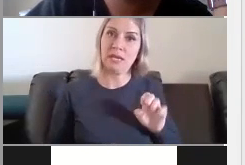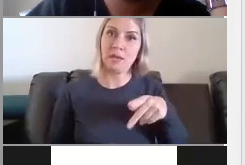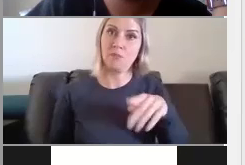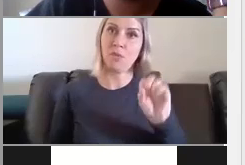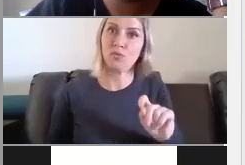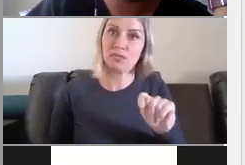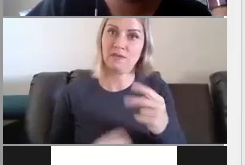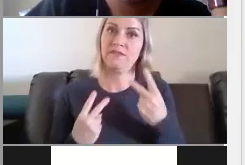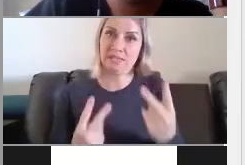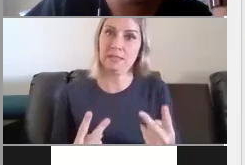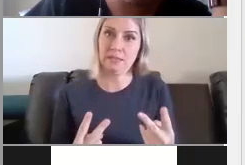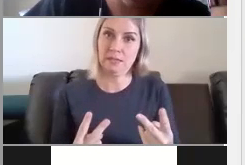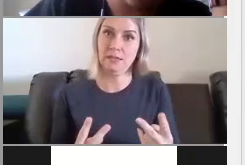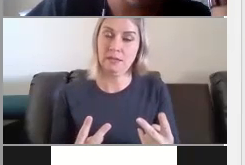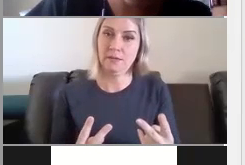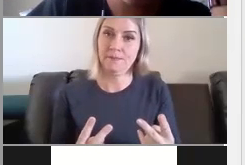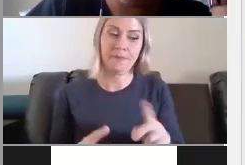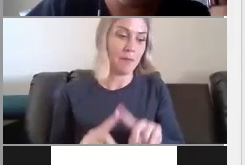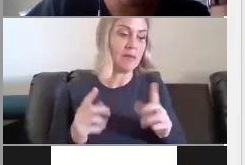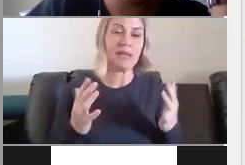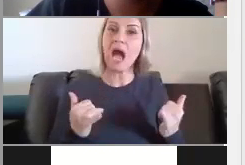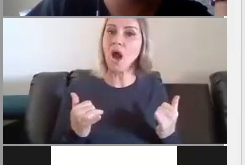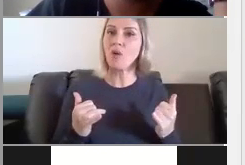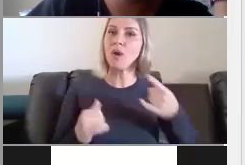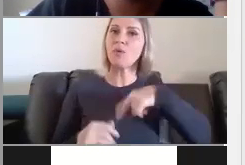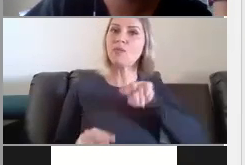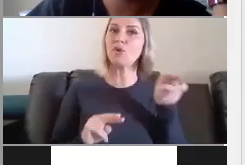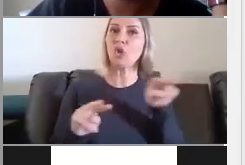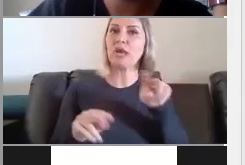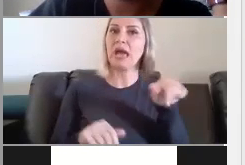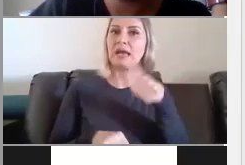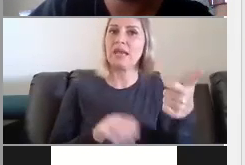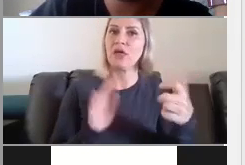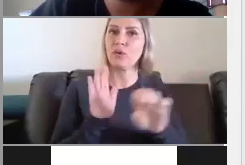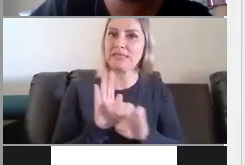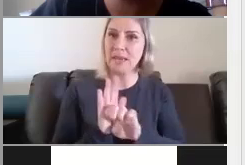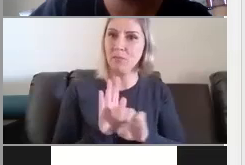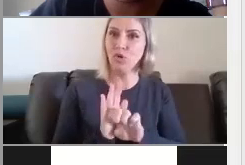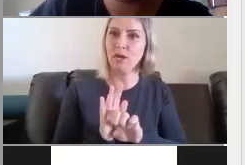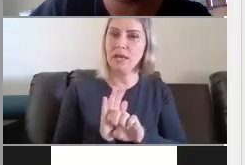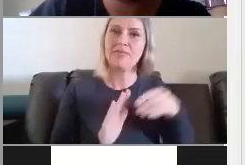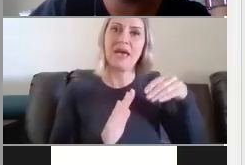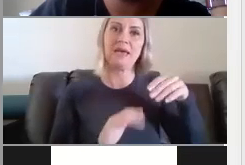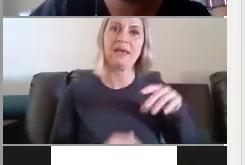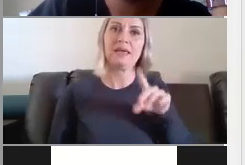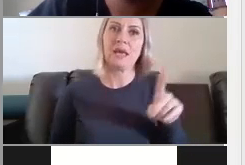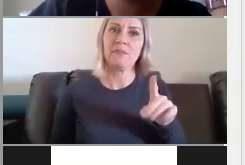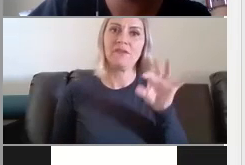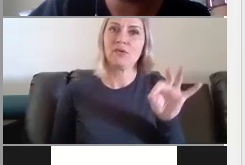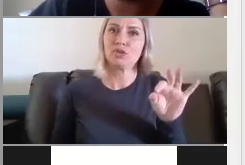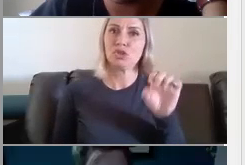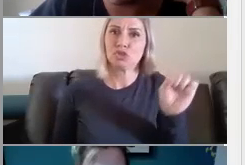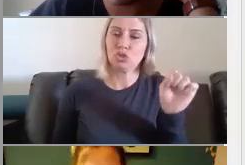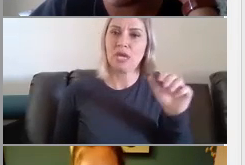numbers. We'll come to that. But now let's look at another example. That is the depth first search algorithm.